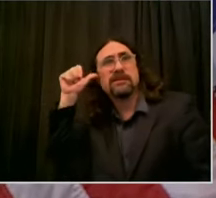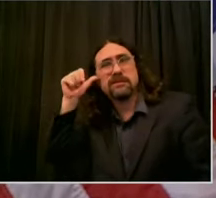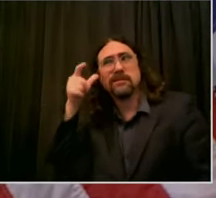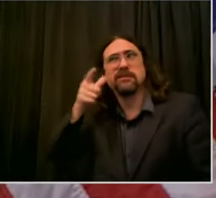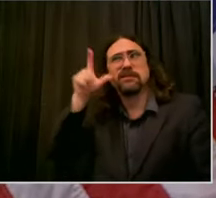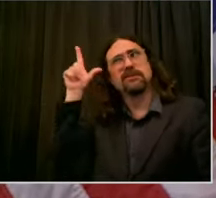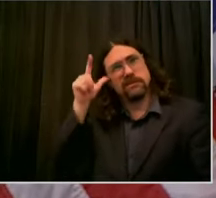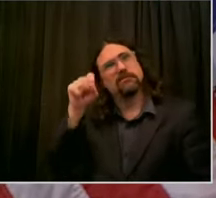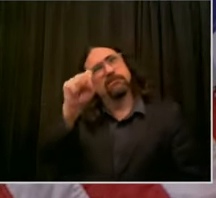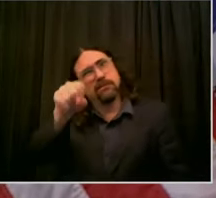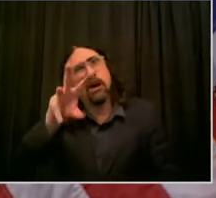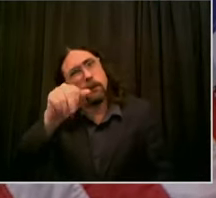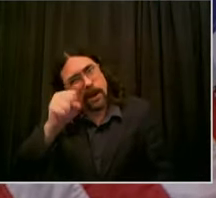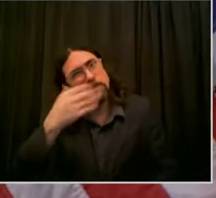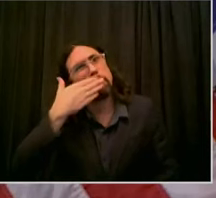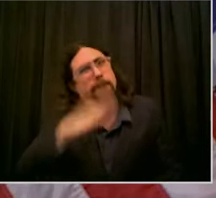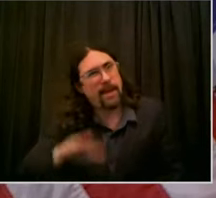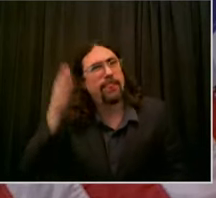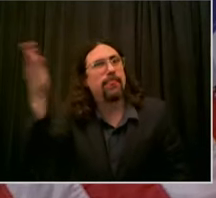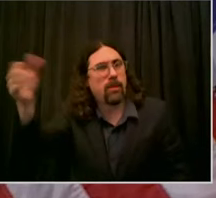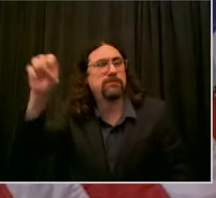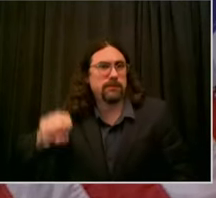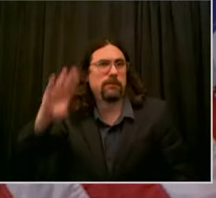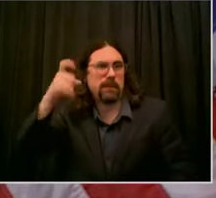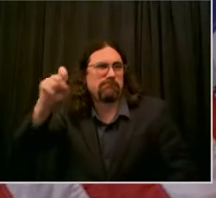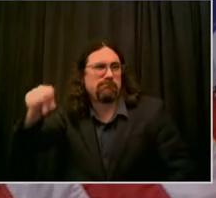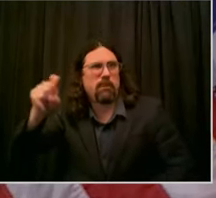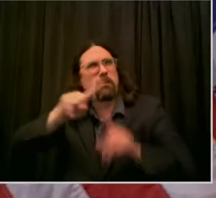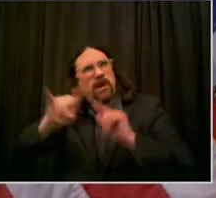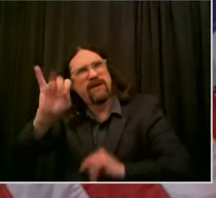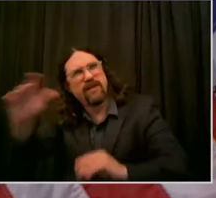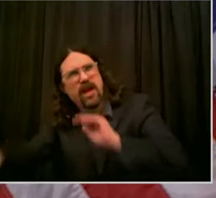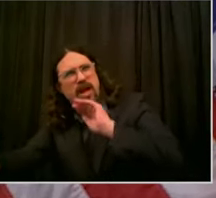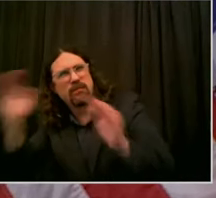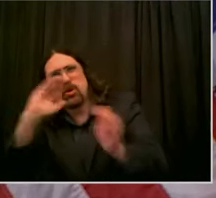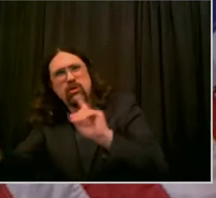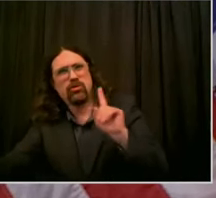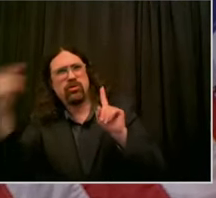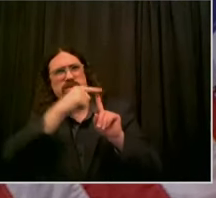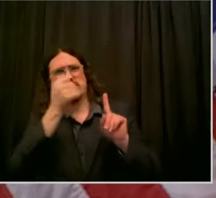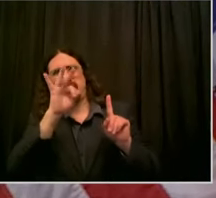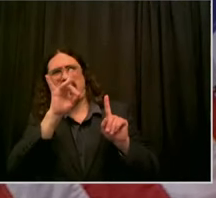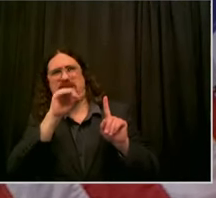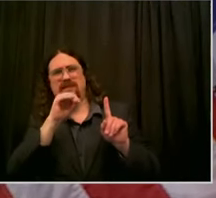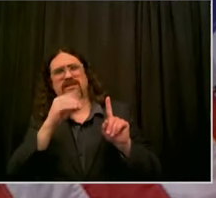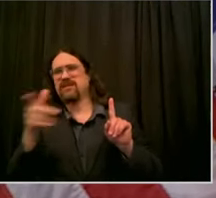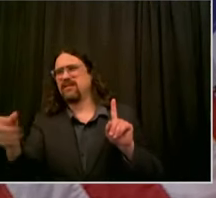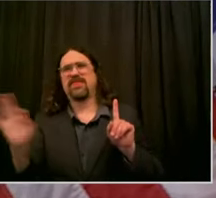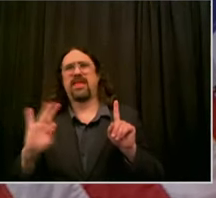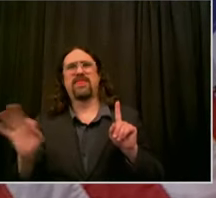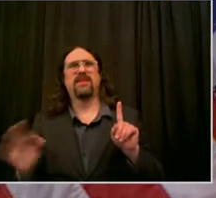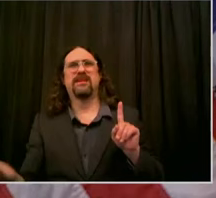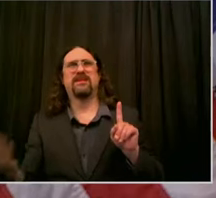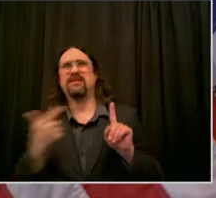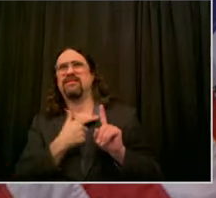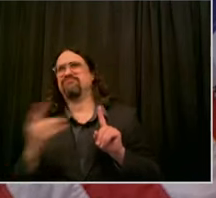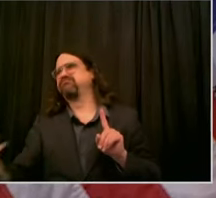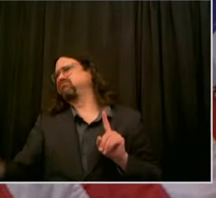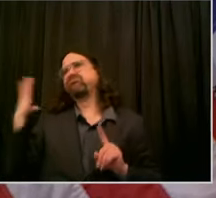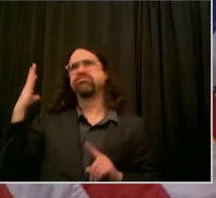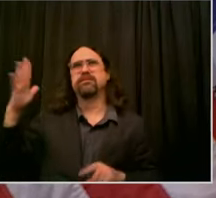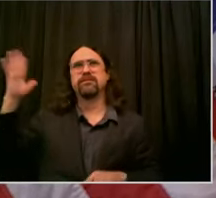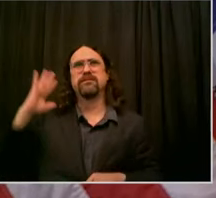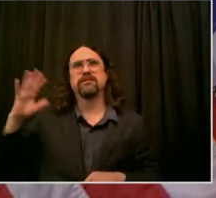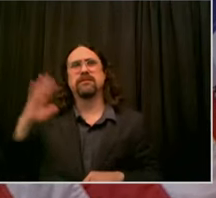can't, especially because of the blow of the coronavirus, it saddens me deeply. But all of this comes from